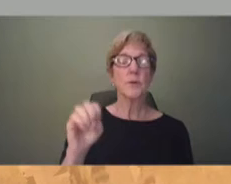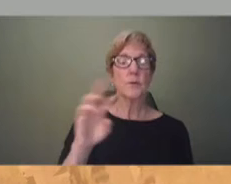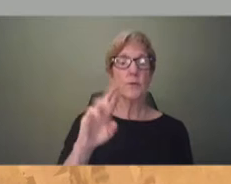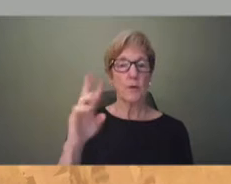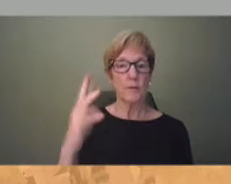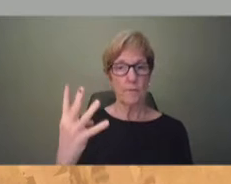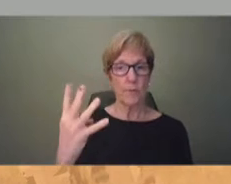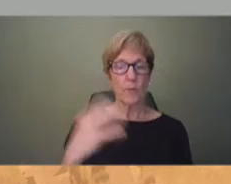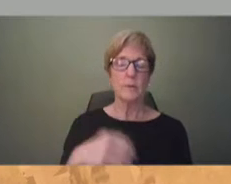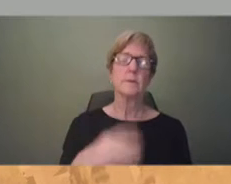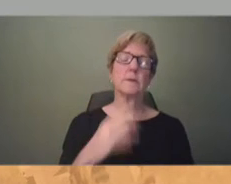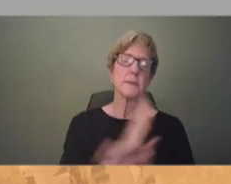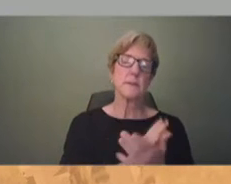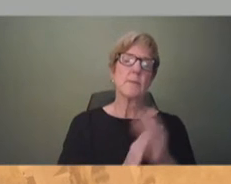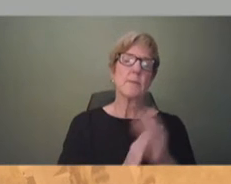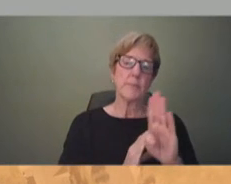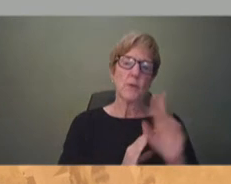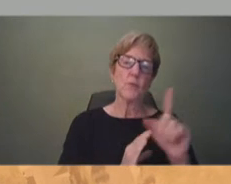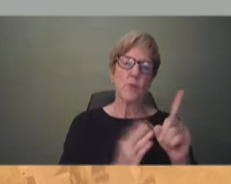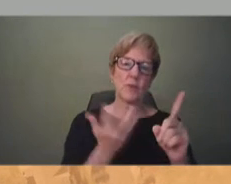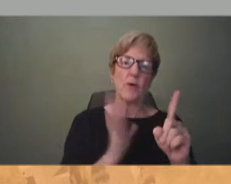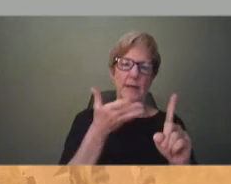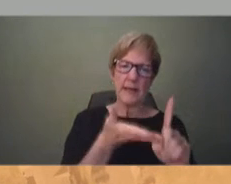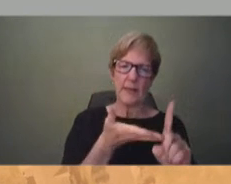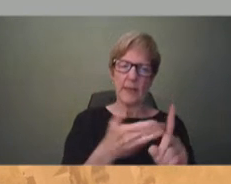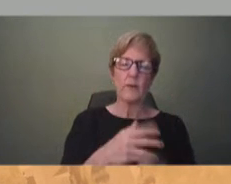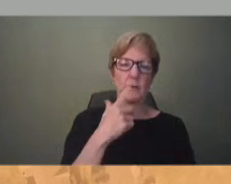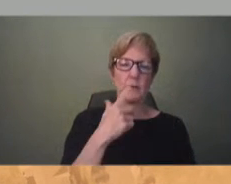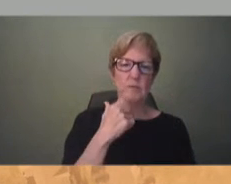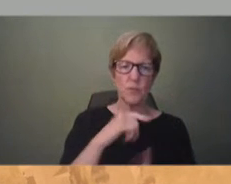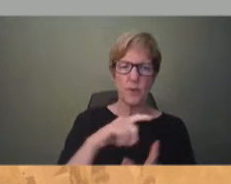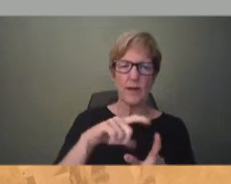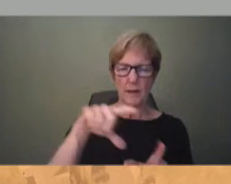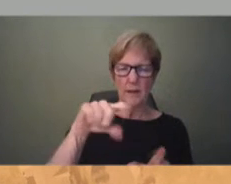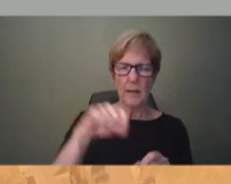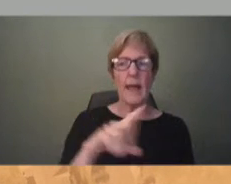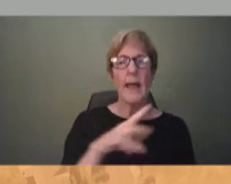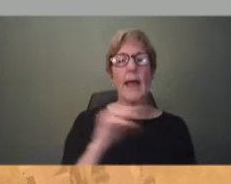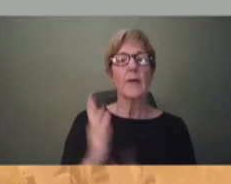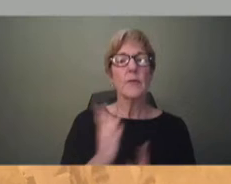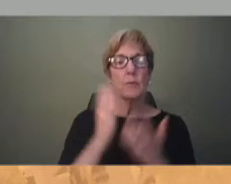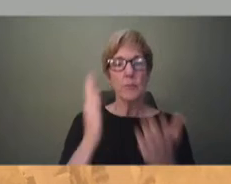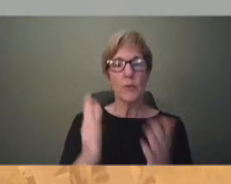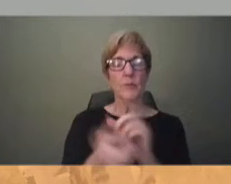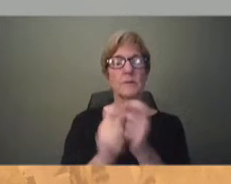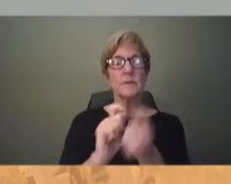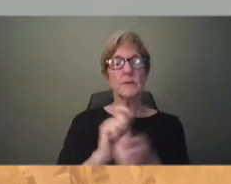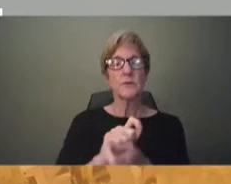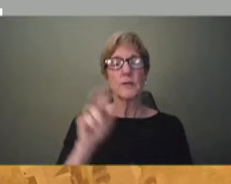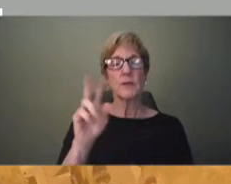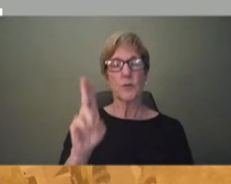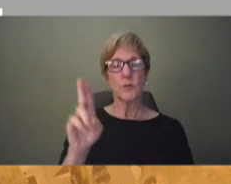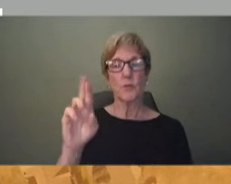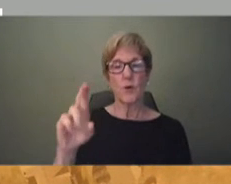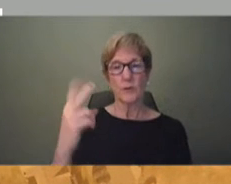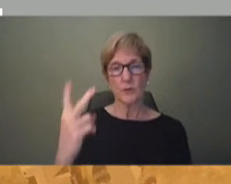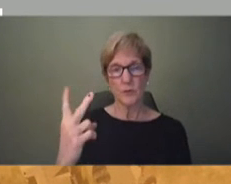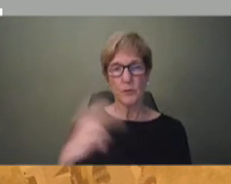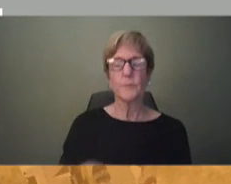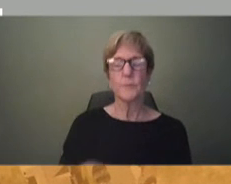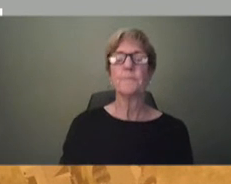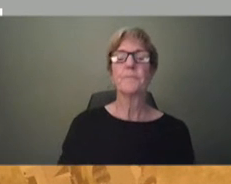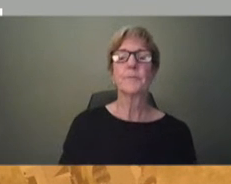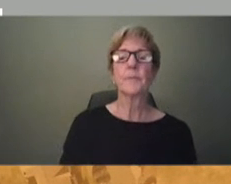B1 uh existing on the site that area in red uh and the proposed Zing is ur2 which is urban residential conditional